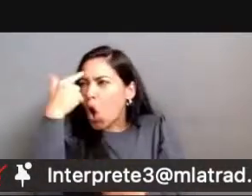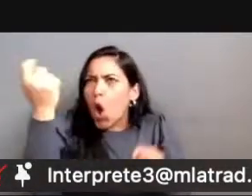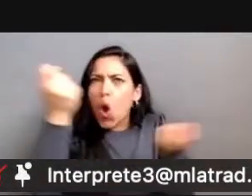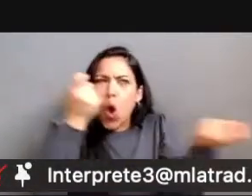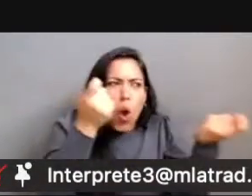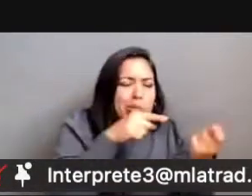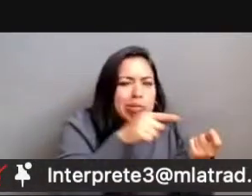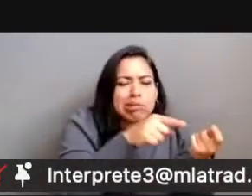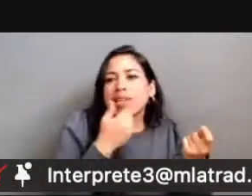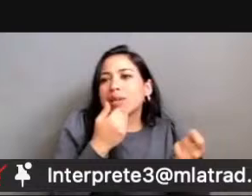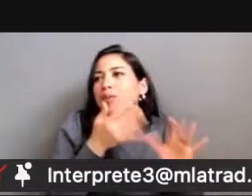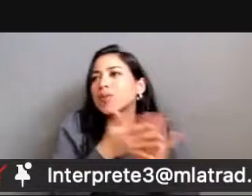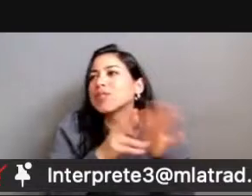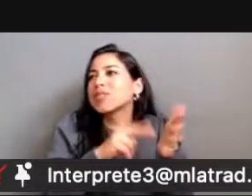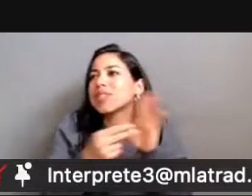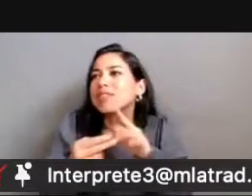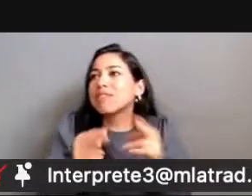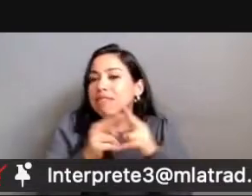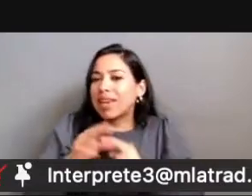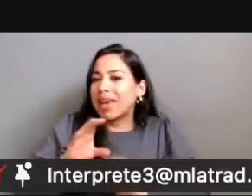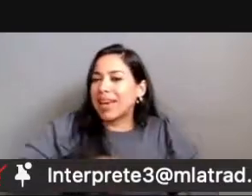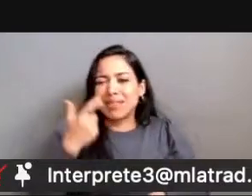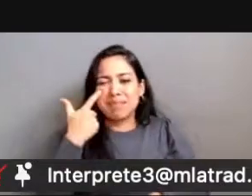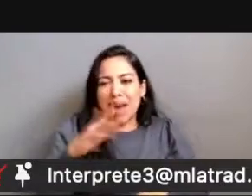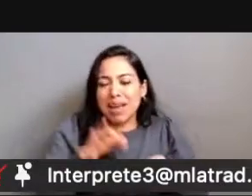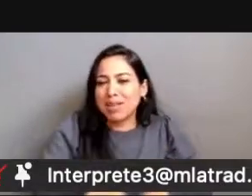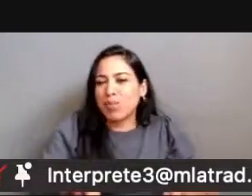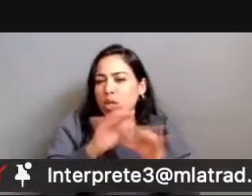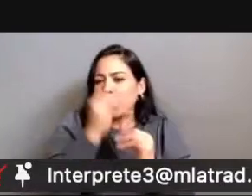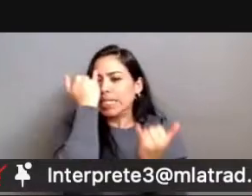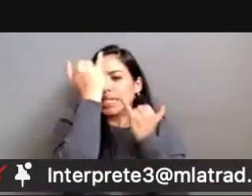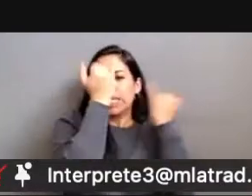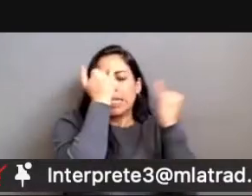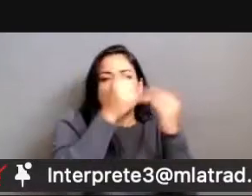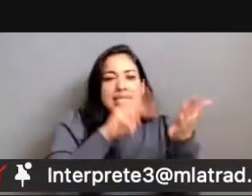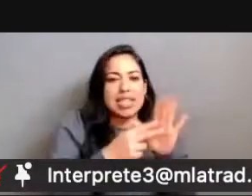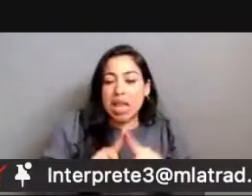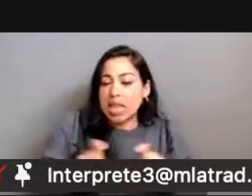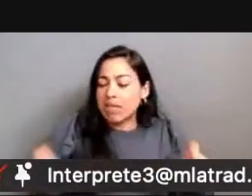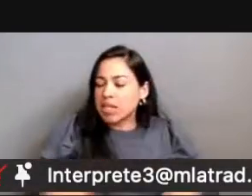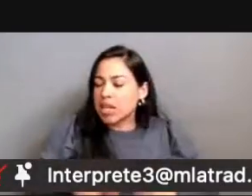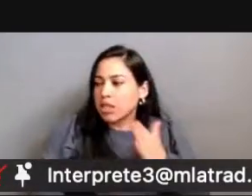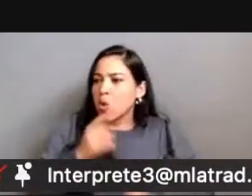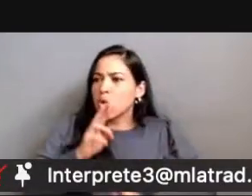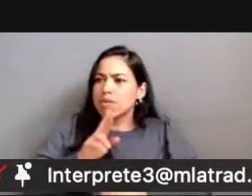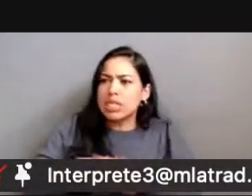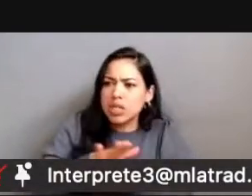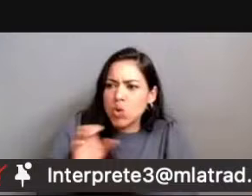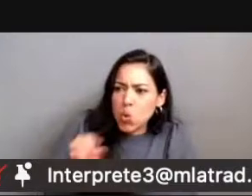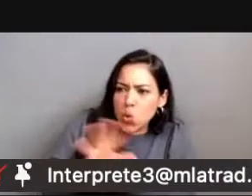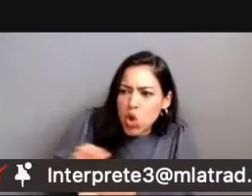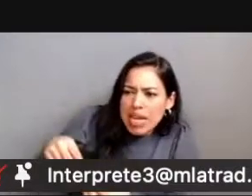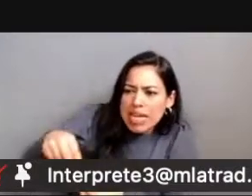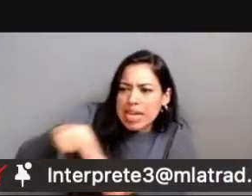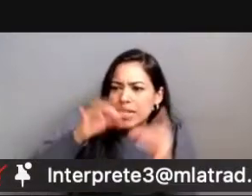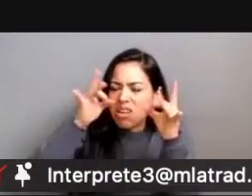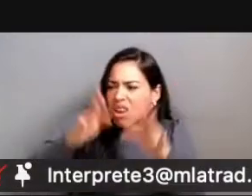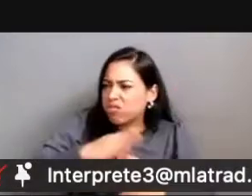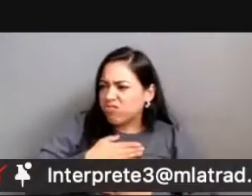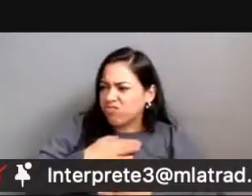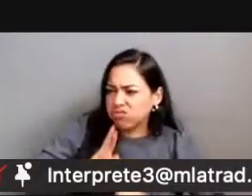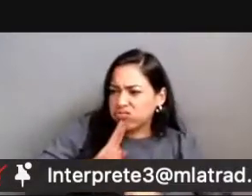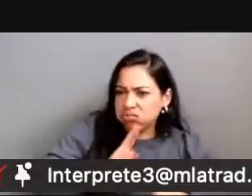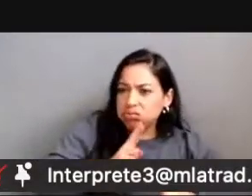society organizations, which is one of their characteristics in the diversity of response to the crisis,